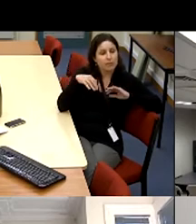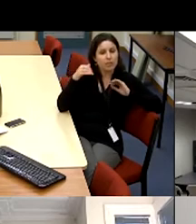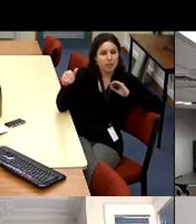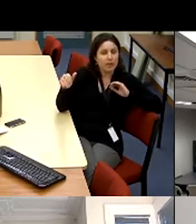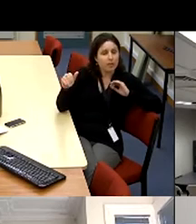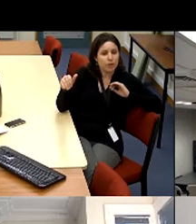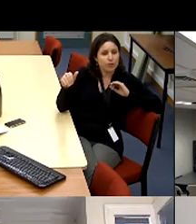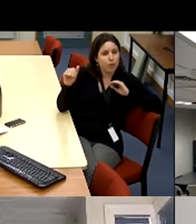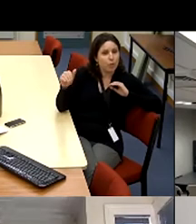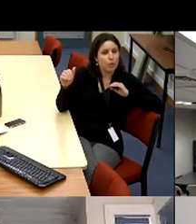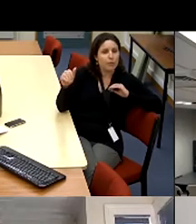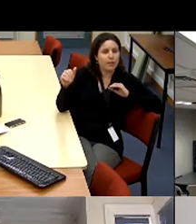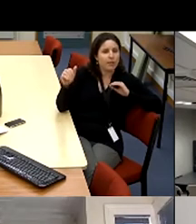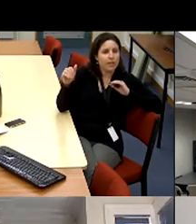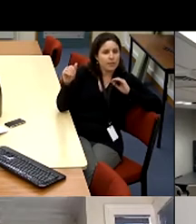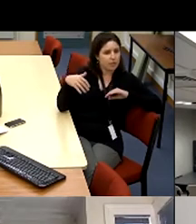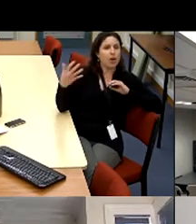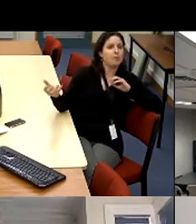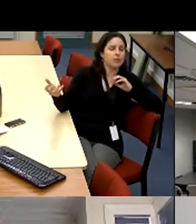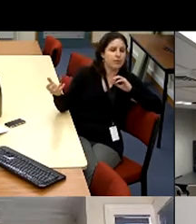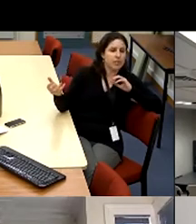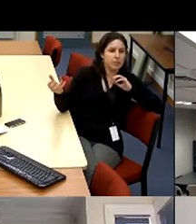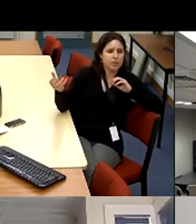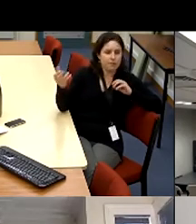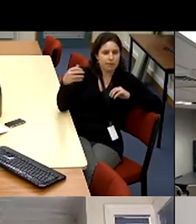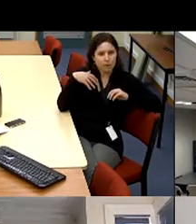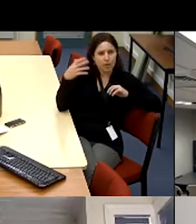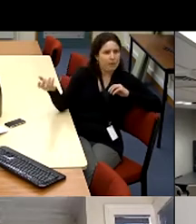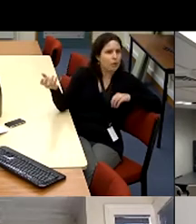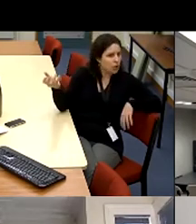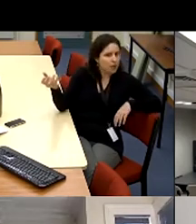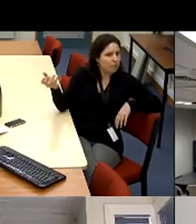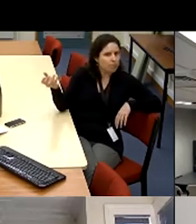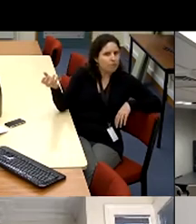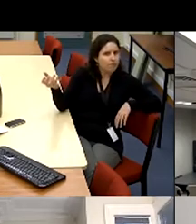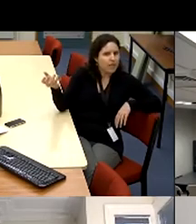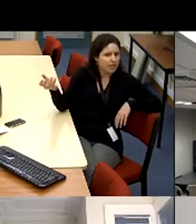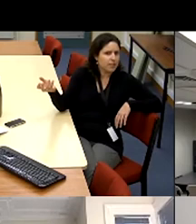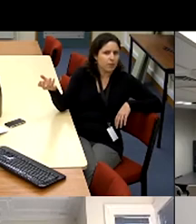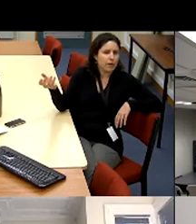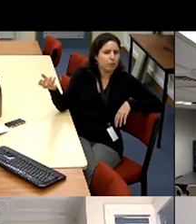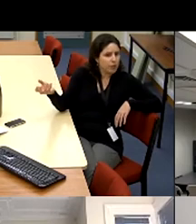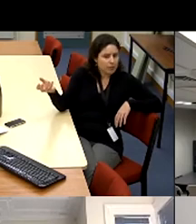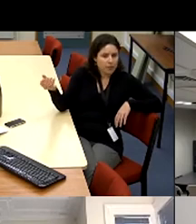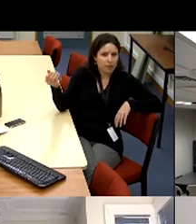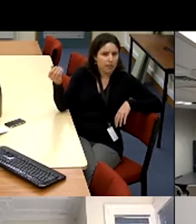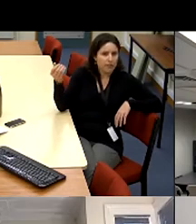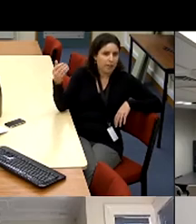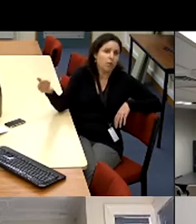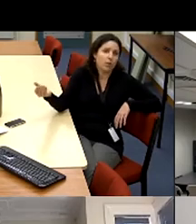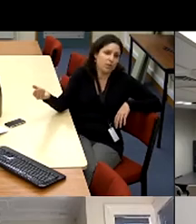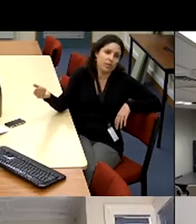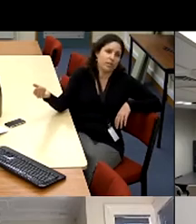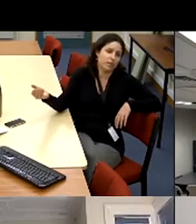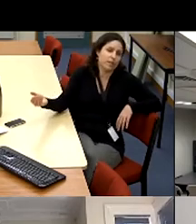lot of refugee background youth don't want to be described as refugees because they feel like people look at them in a different way or treat them differently, and